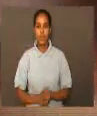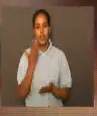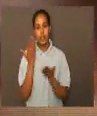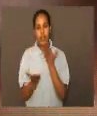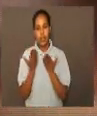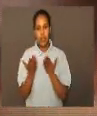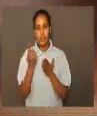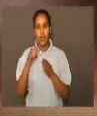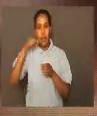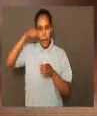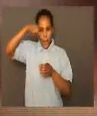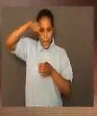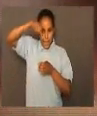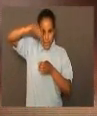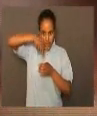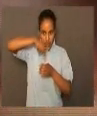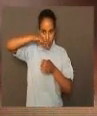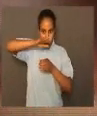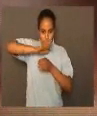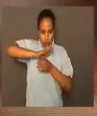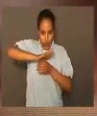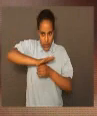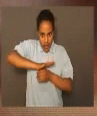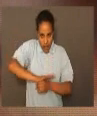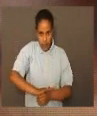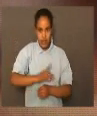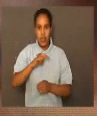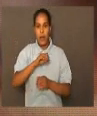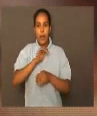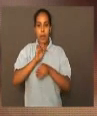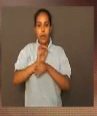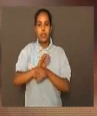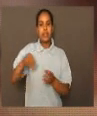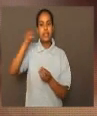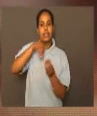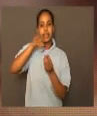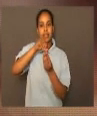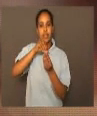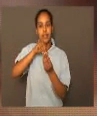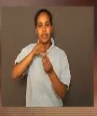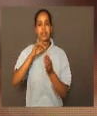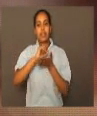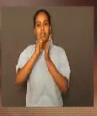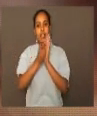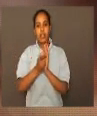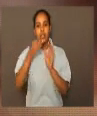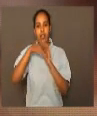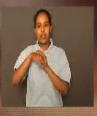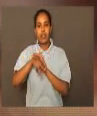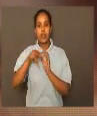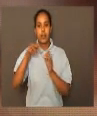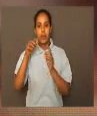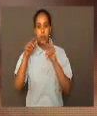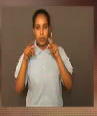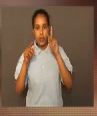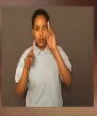If the piston is pushed down and the pressure is increased, such as in